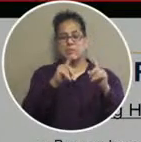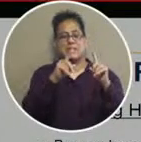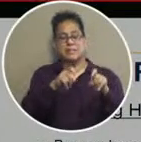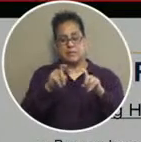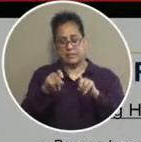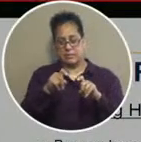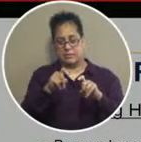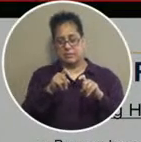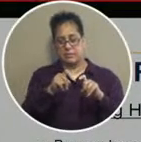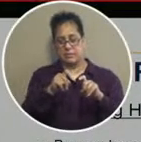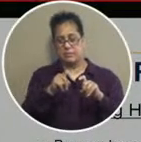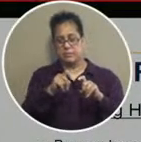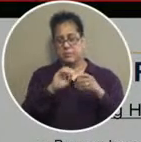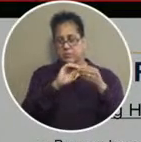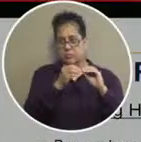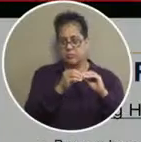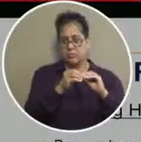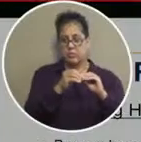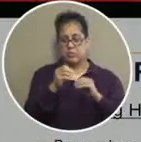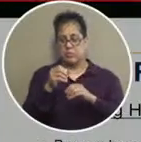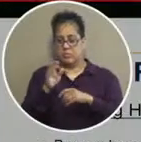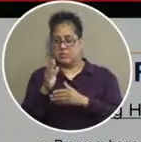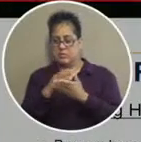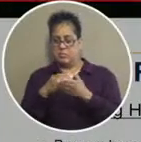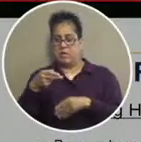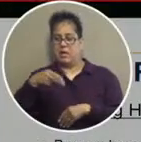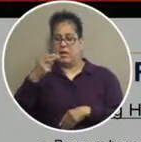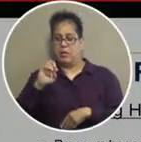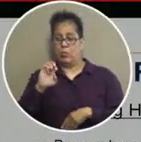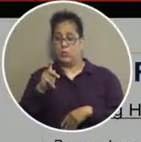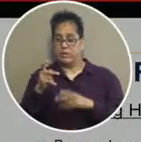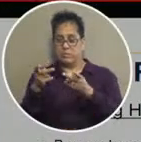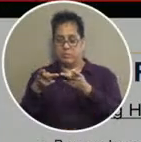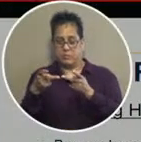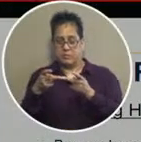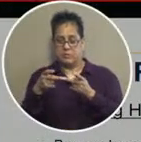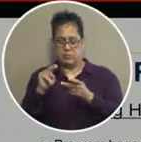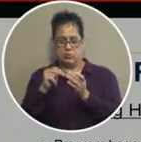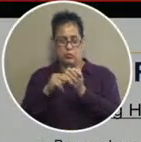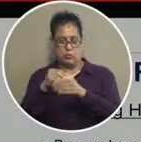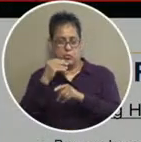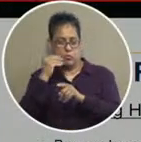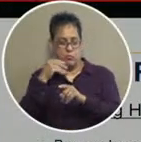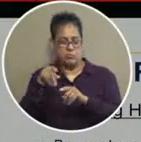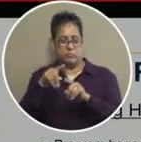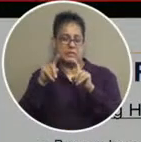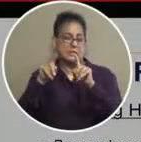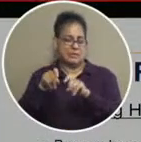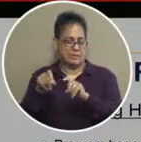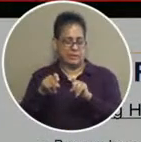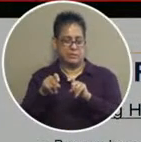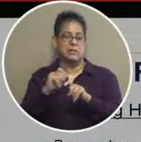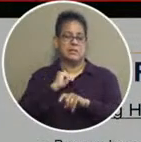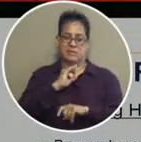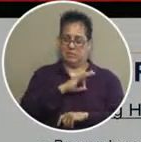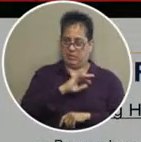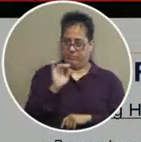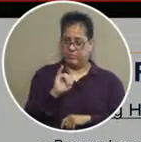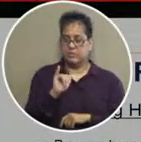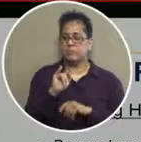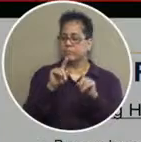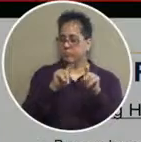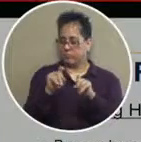testing to make sure that in some of the higher risk locations that the testing is being done, staff is being tested as